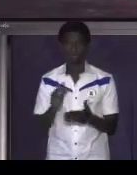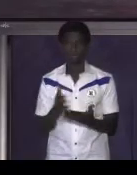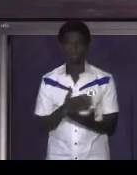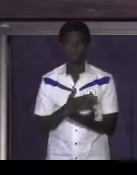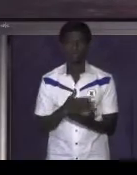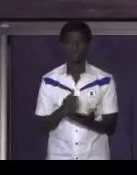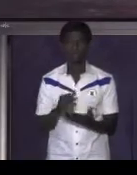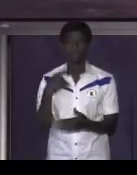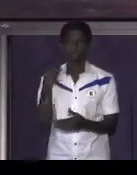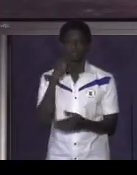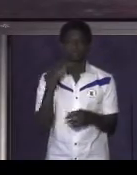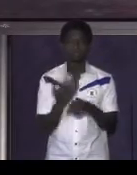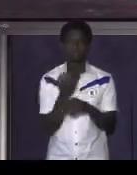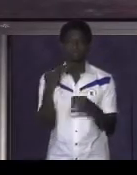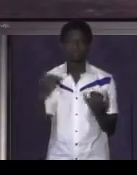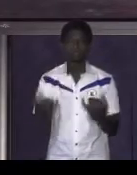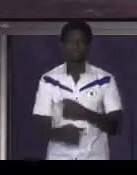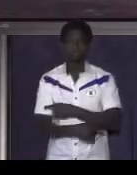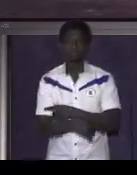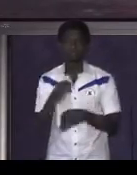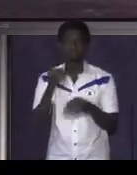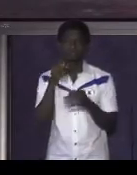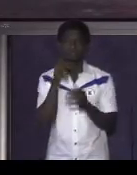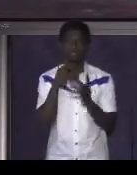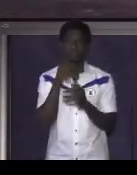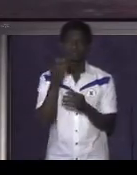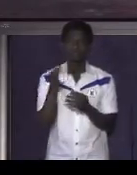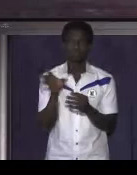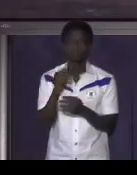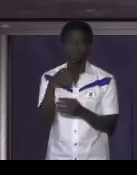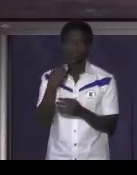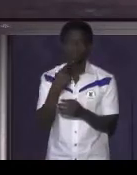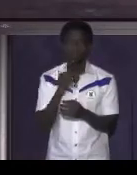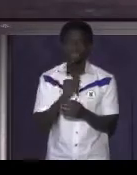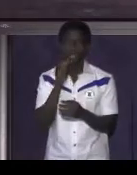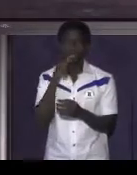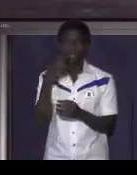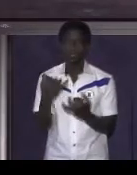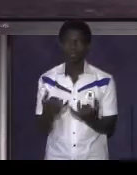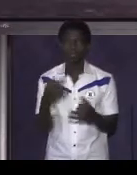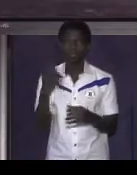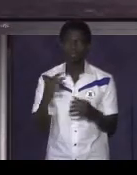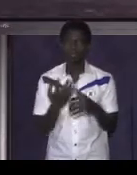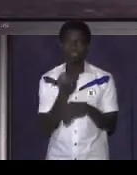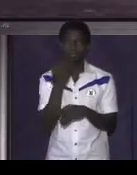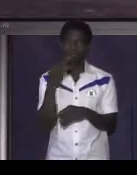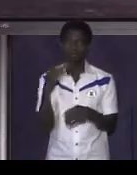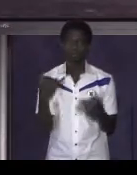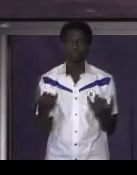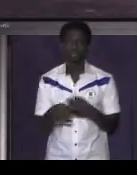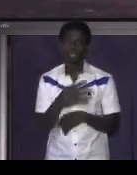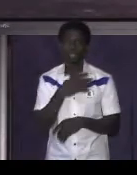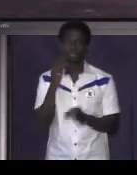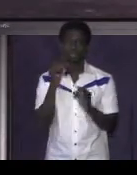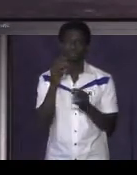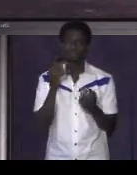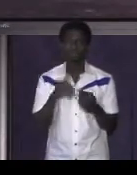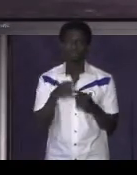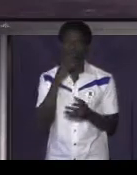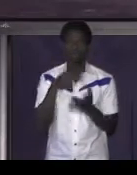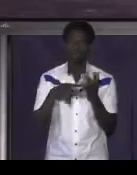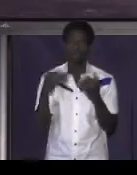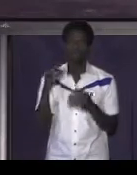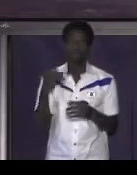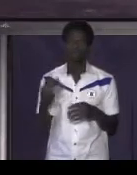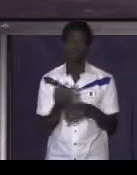is now the champion of today? If you are one of them, then you say, I am now the champion of today. And if you want to be part of the winners, you can